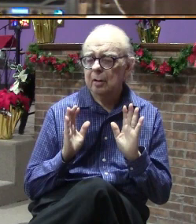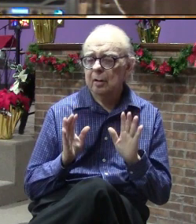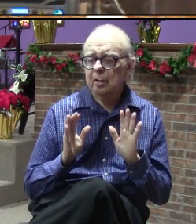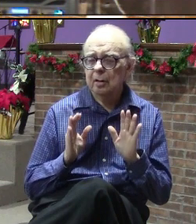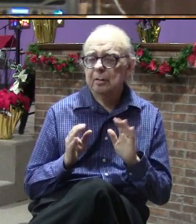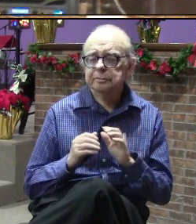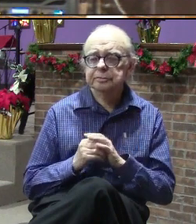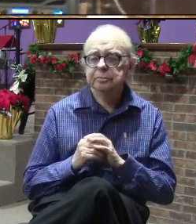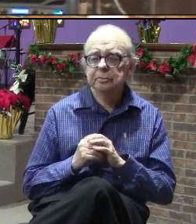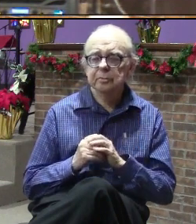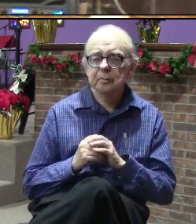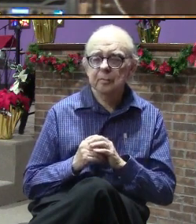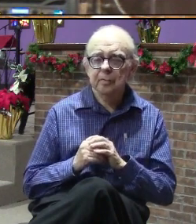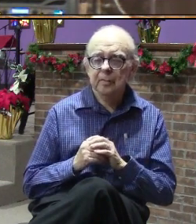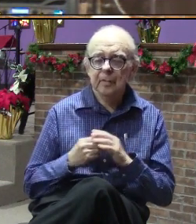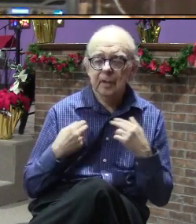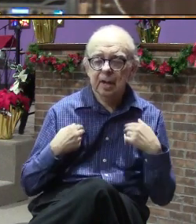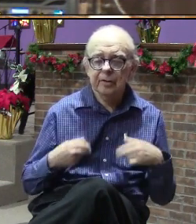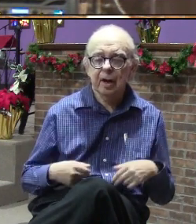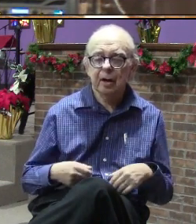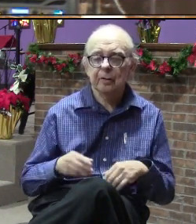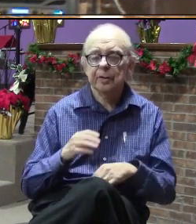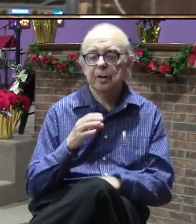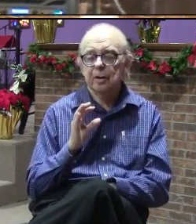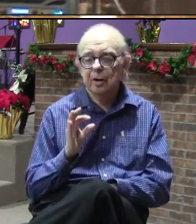Chocolates. It's a health food.